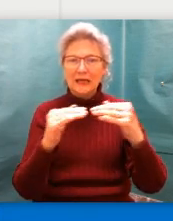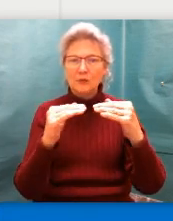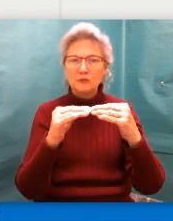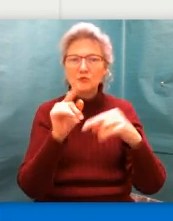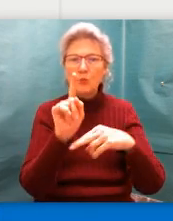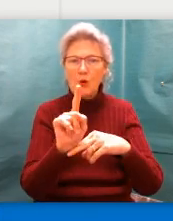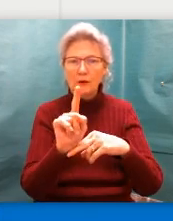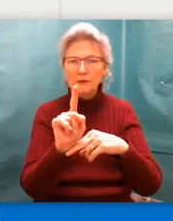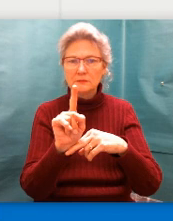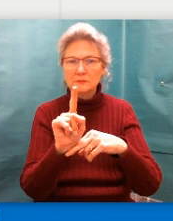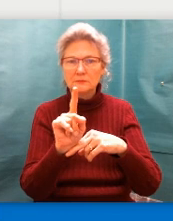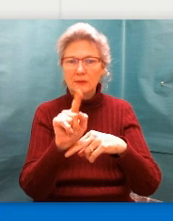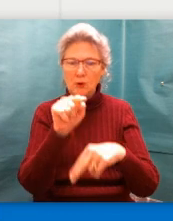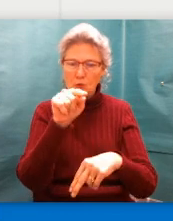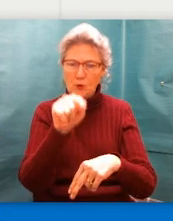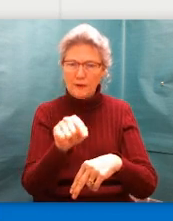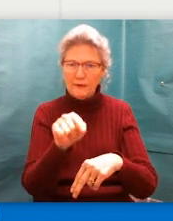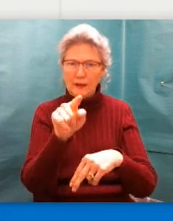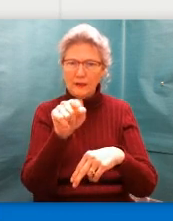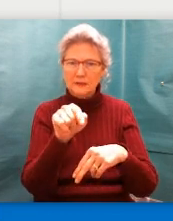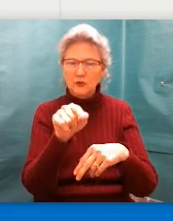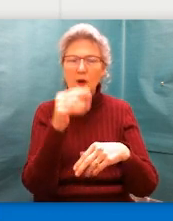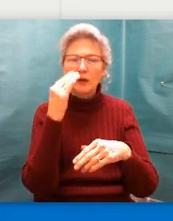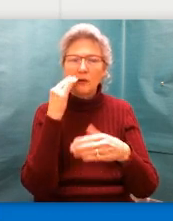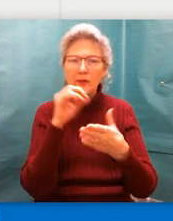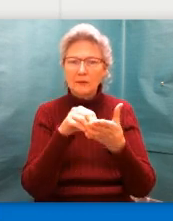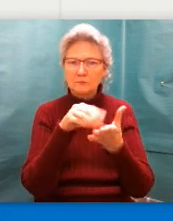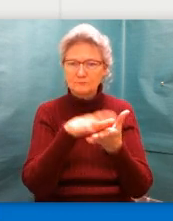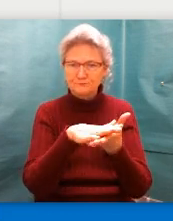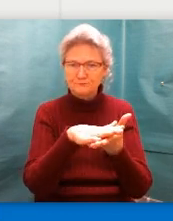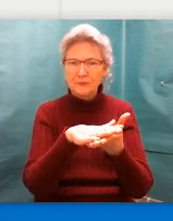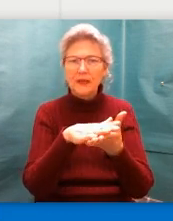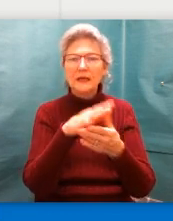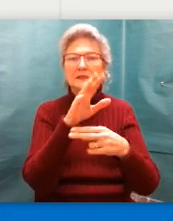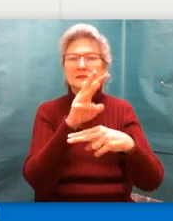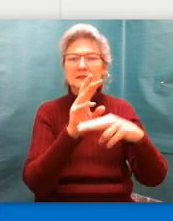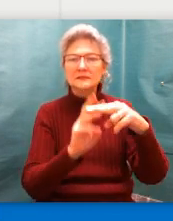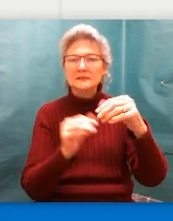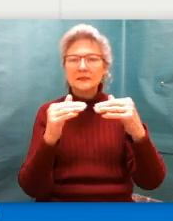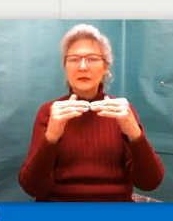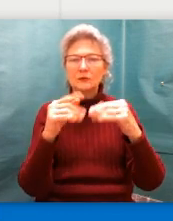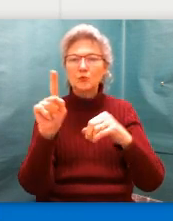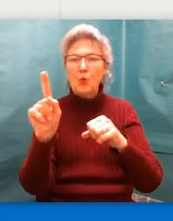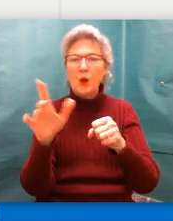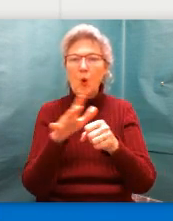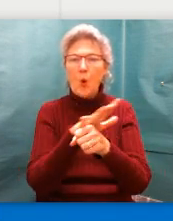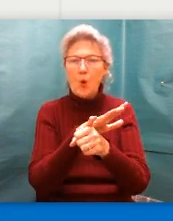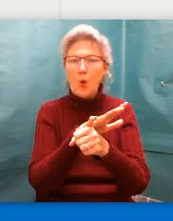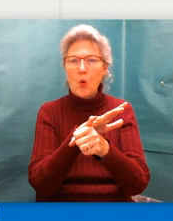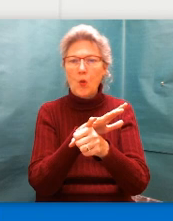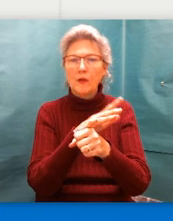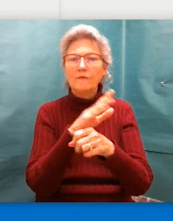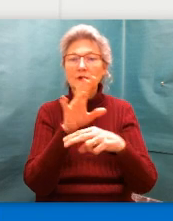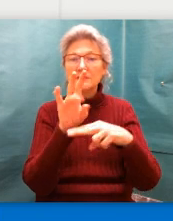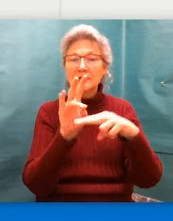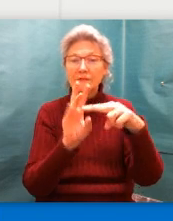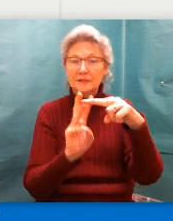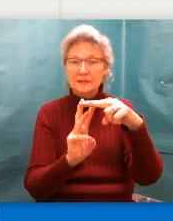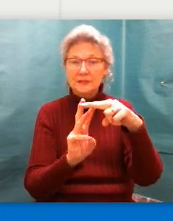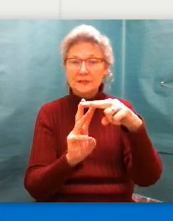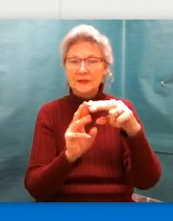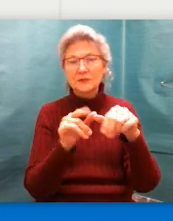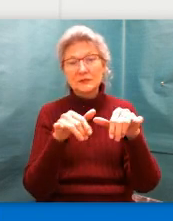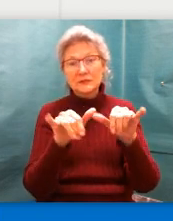that. Okay, so 6 6 equals 1 whole. Then for 7 6,